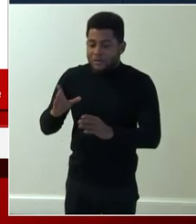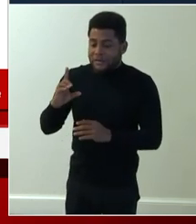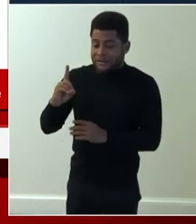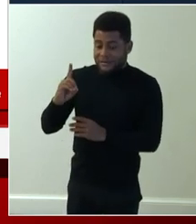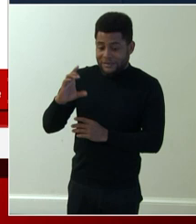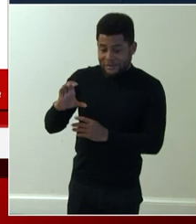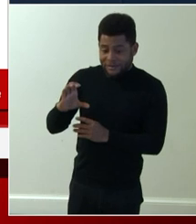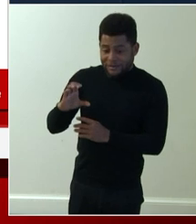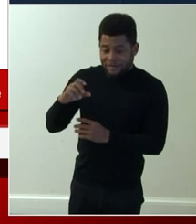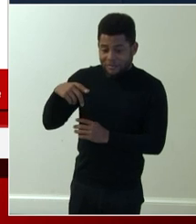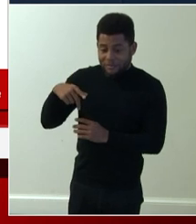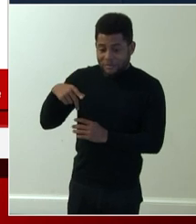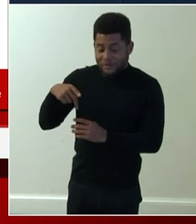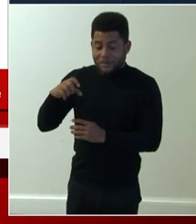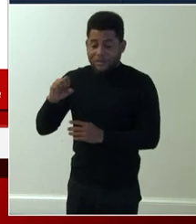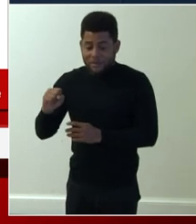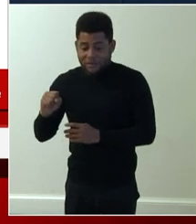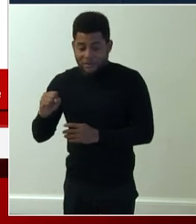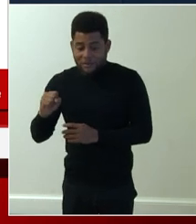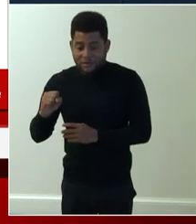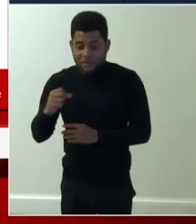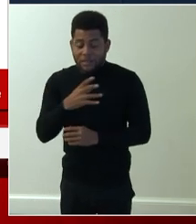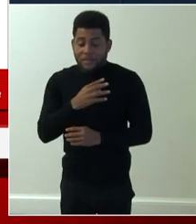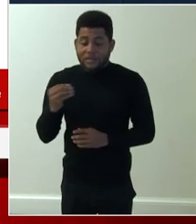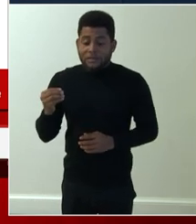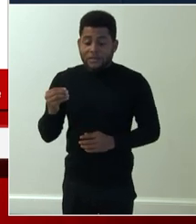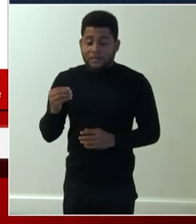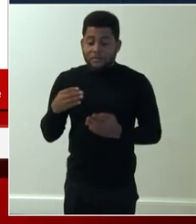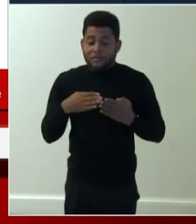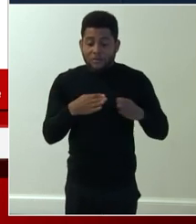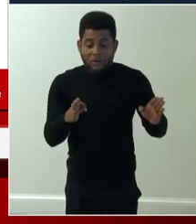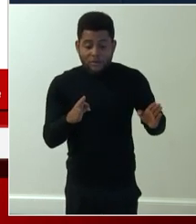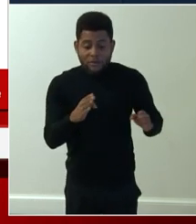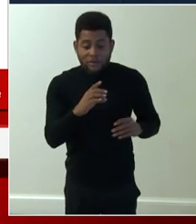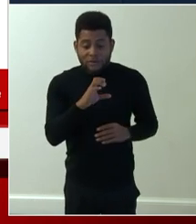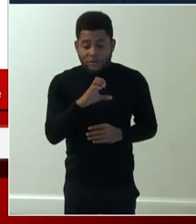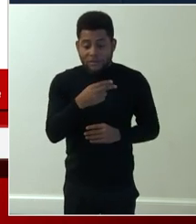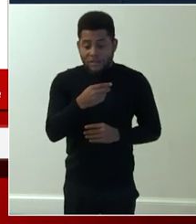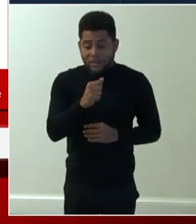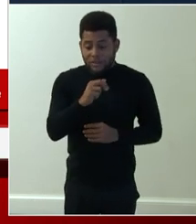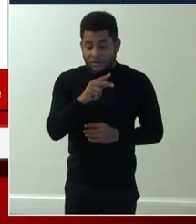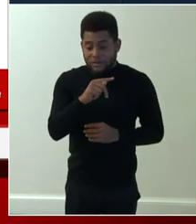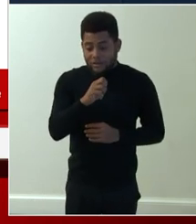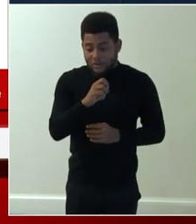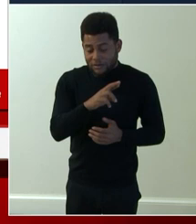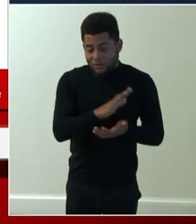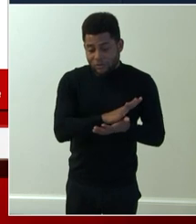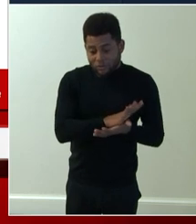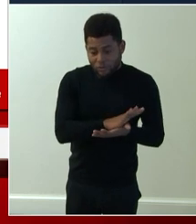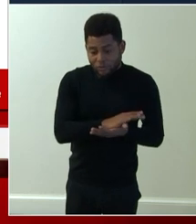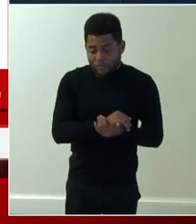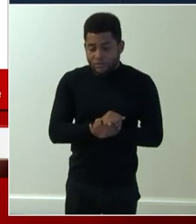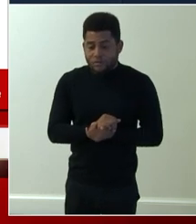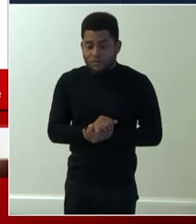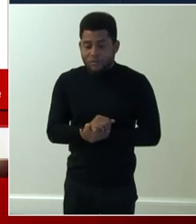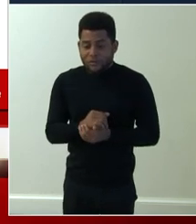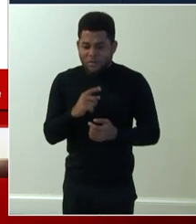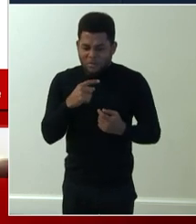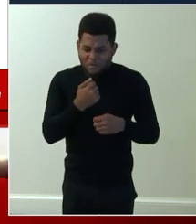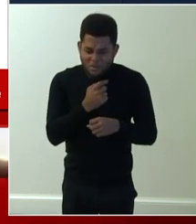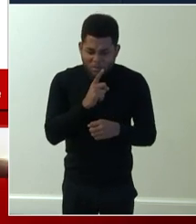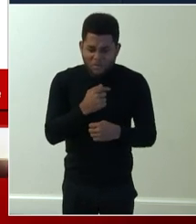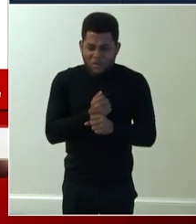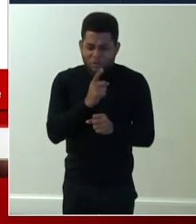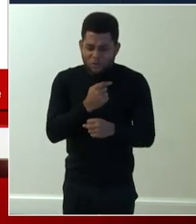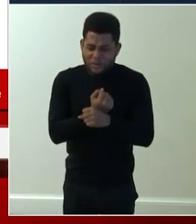testing for students and staff at the return of the winter break. So on the next slide, you can see that we will